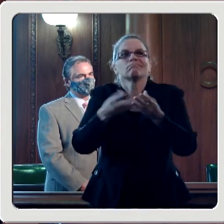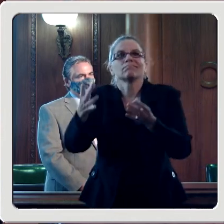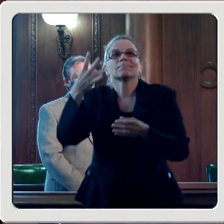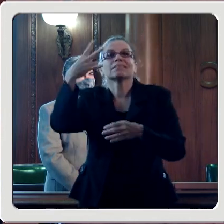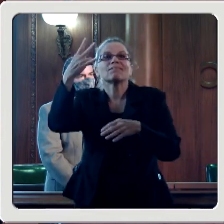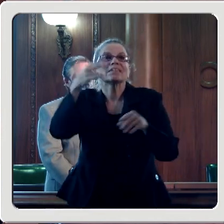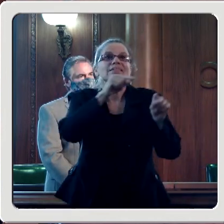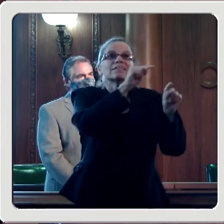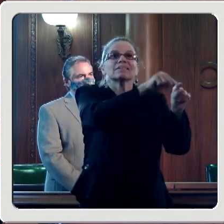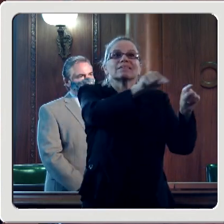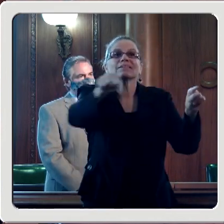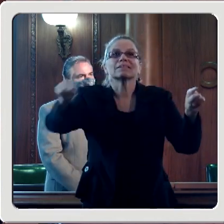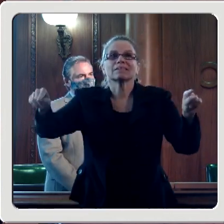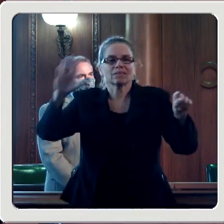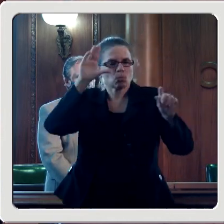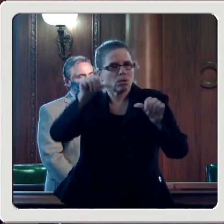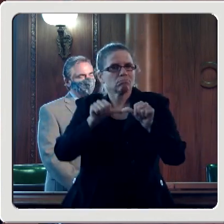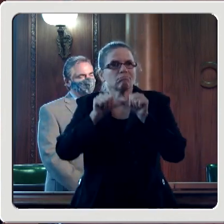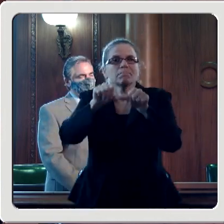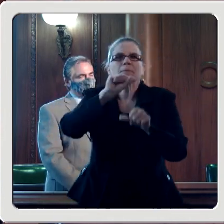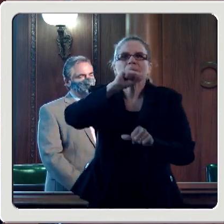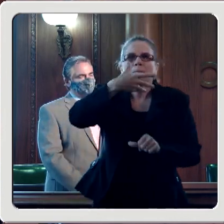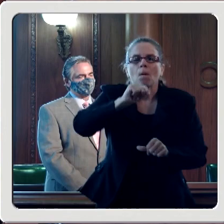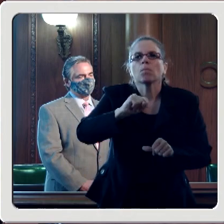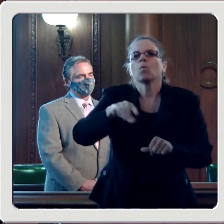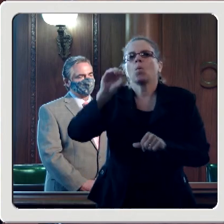remote learning and for the next few weeks.